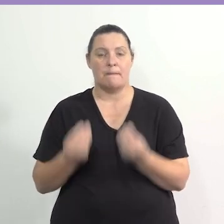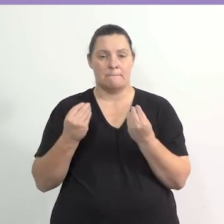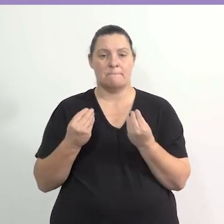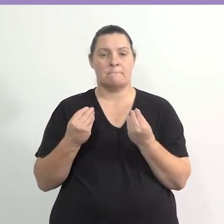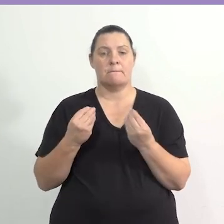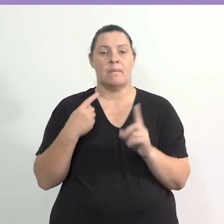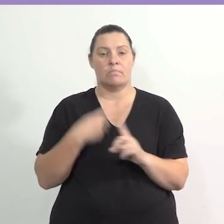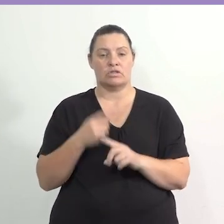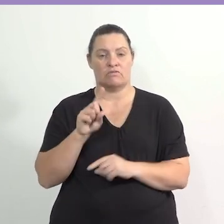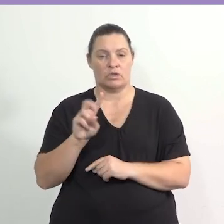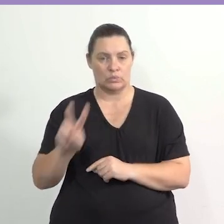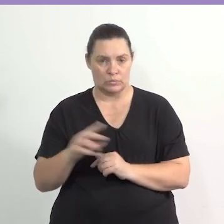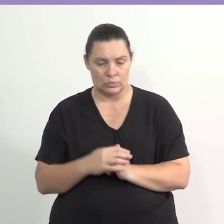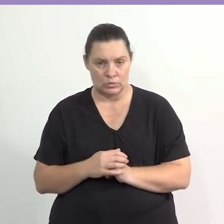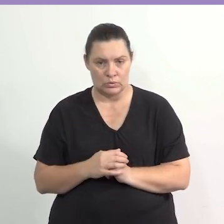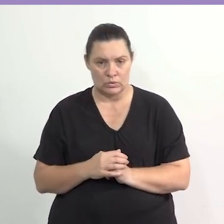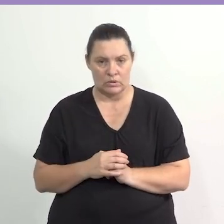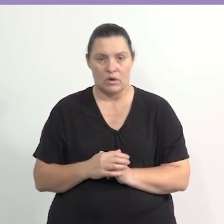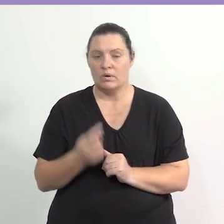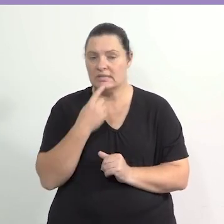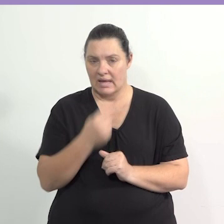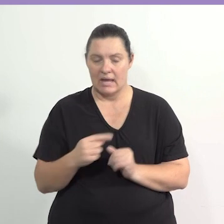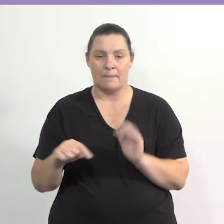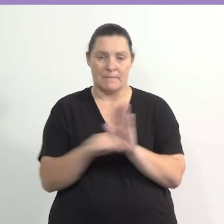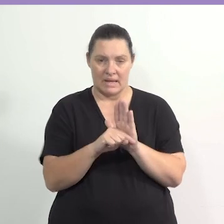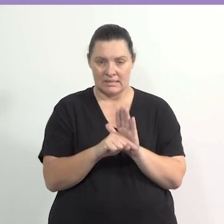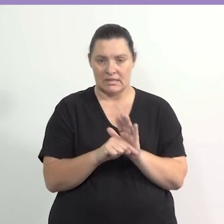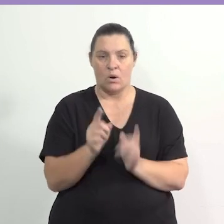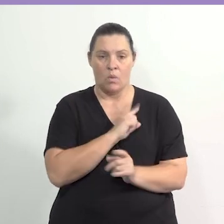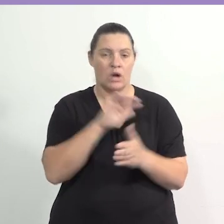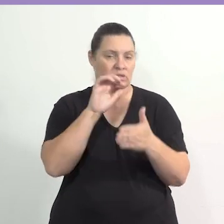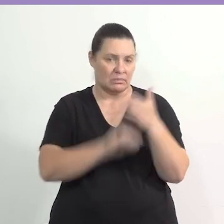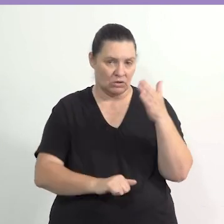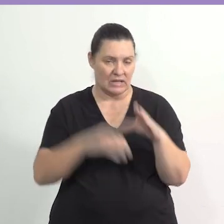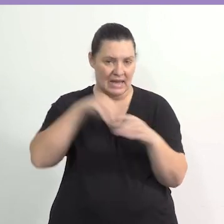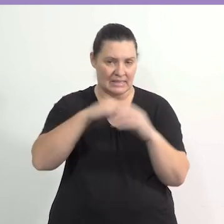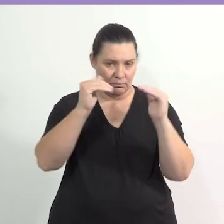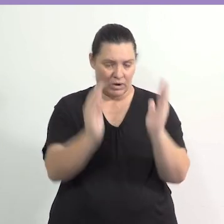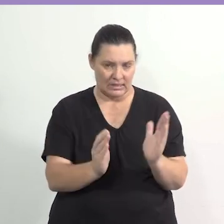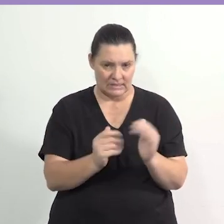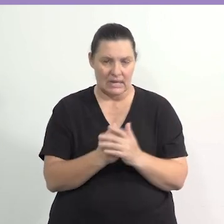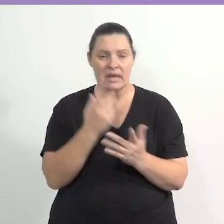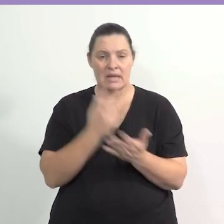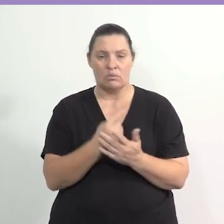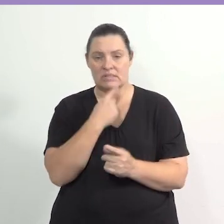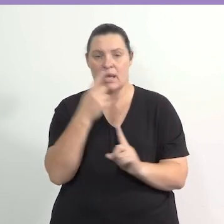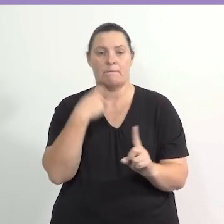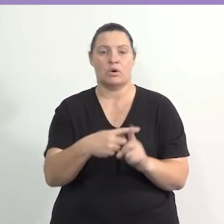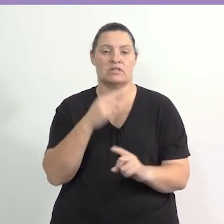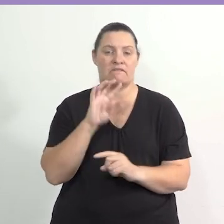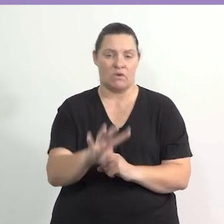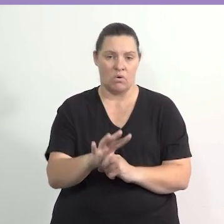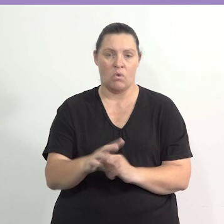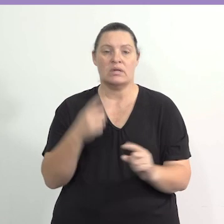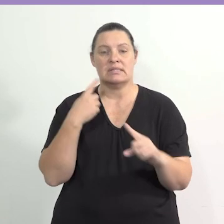a positive 12. And then we are going to say minus, because we are subtracting there inside the bracket, and we are going to say a